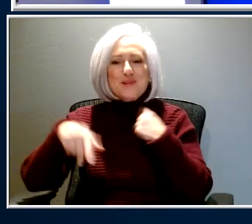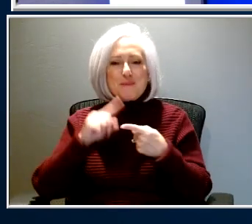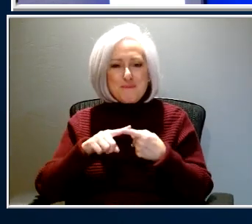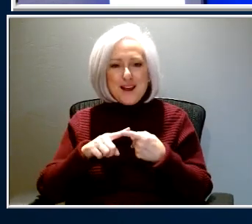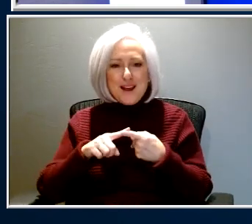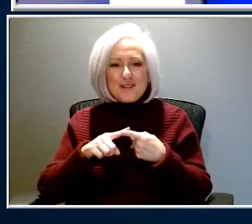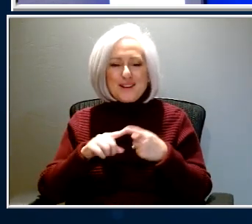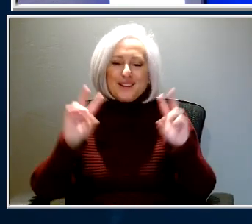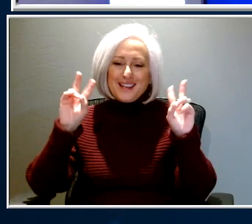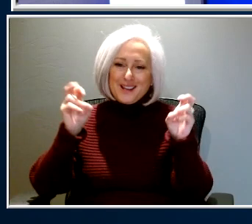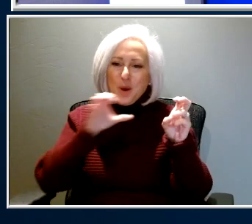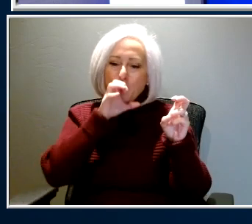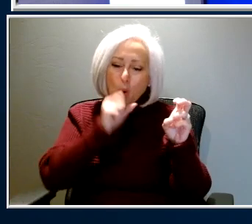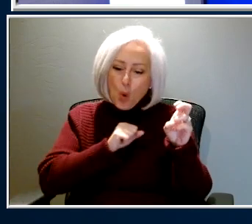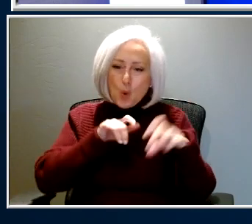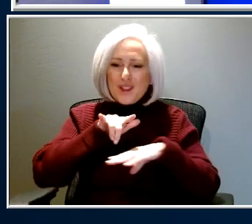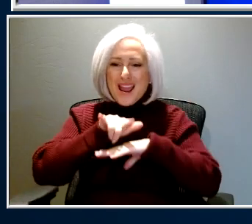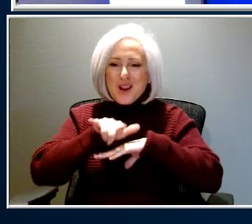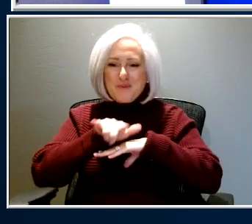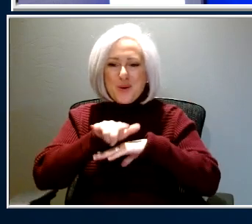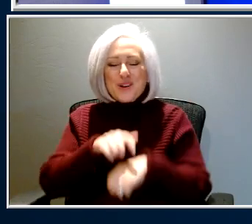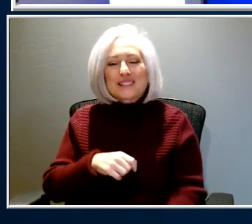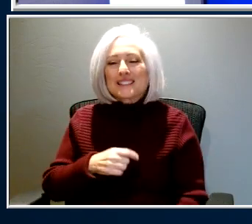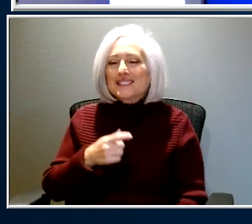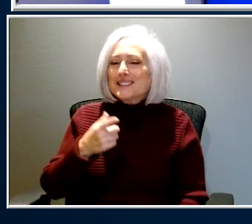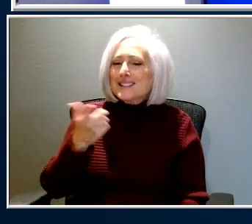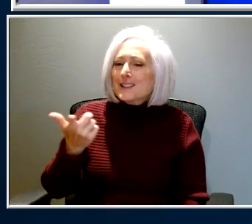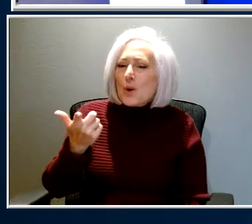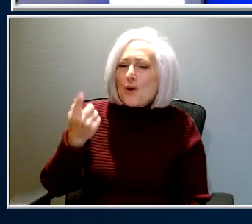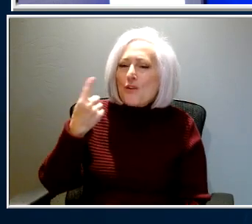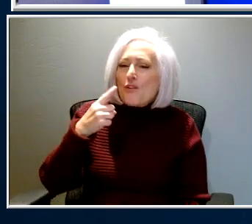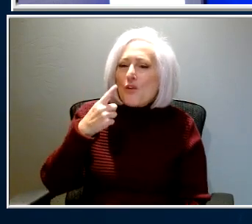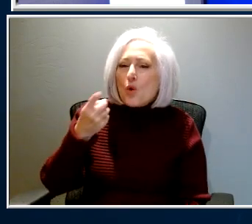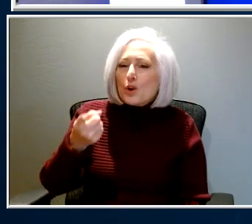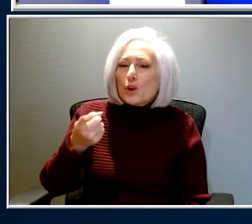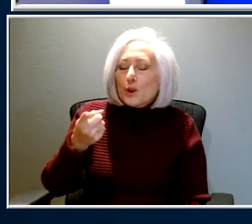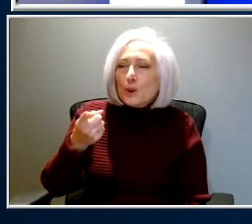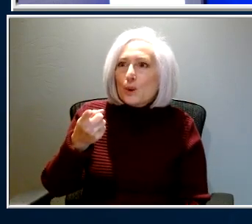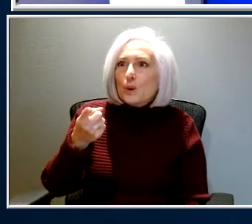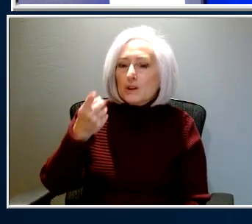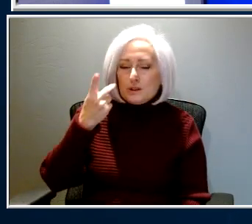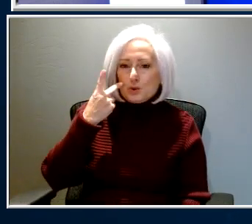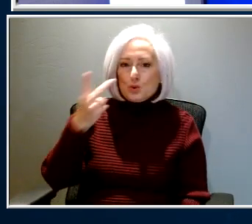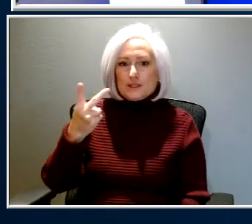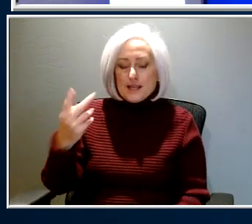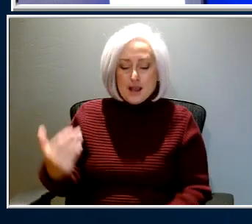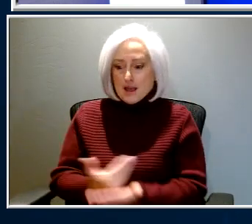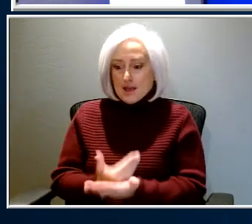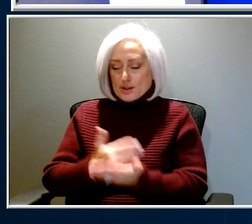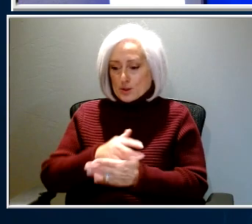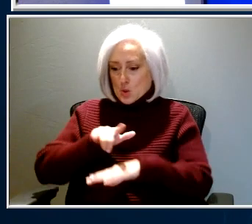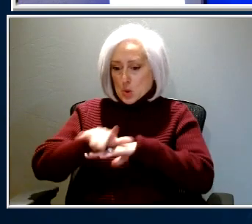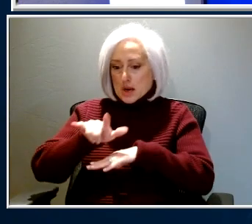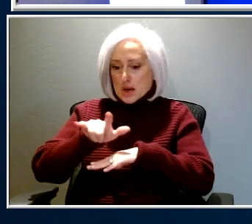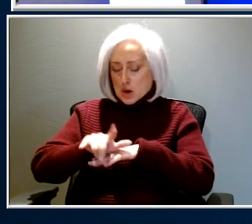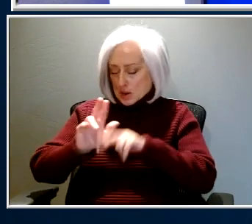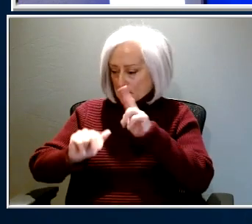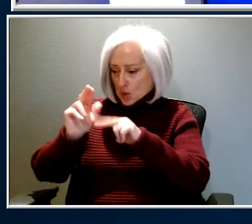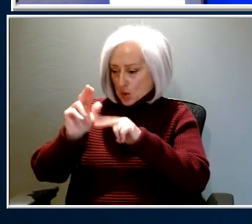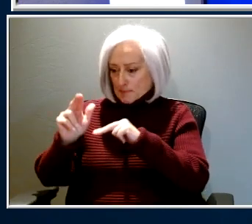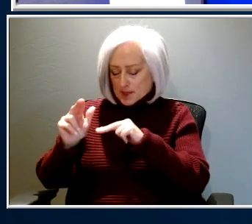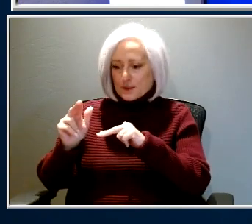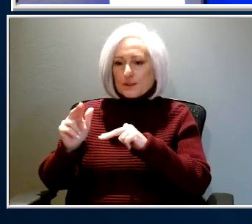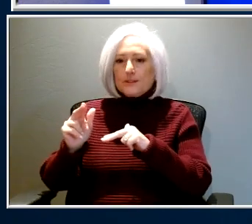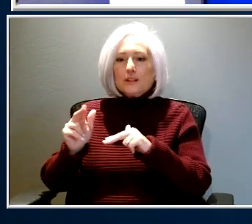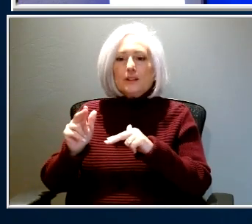old airport, as we're calling it. What has it been like for you just to have this front and center over the last couple of years as a city coming together and